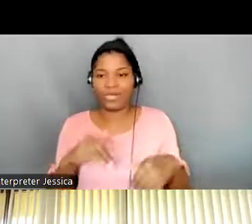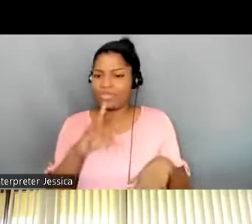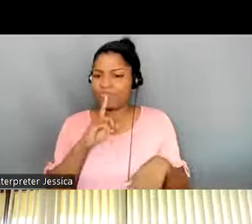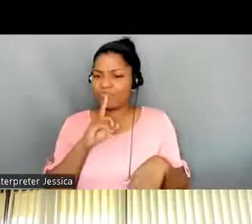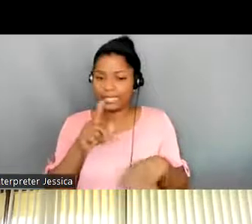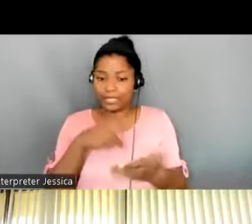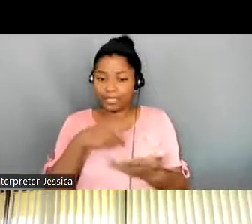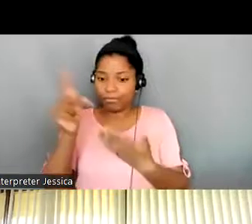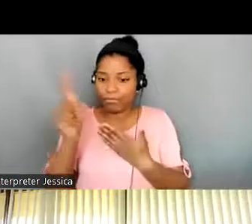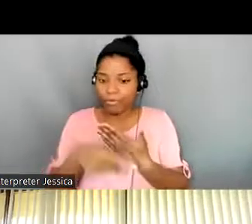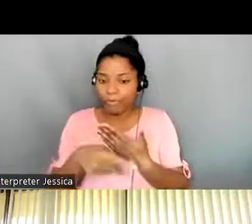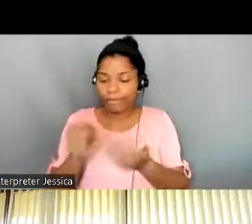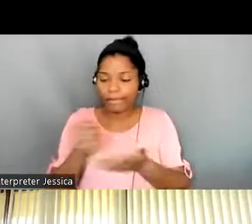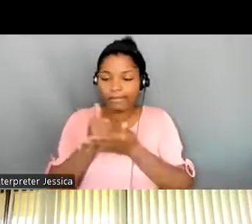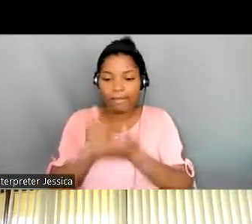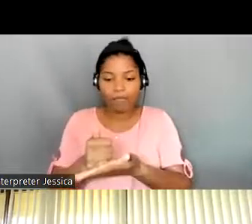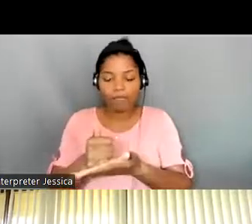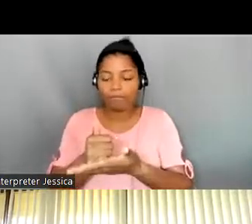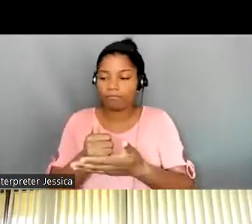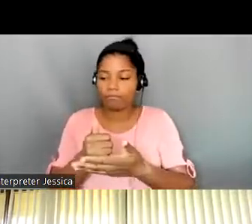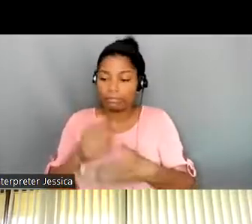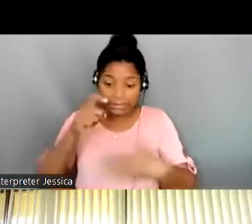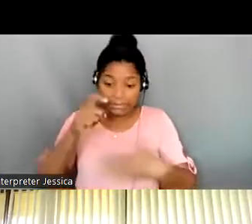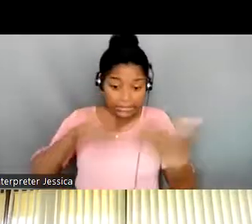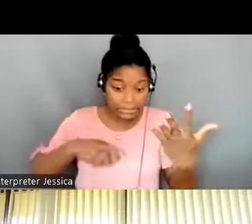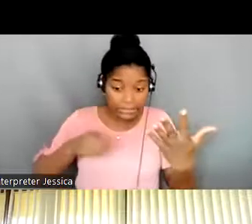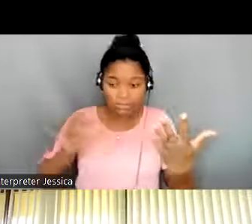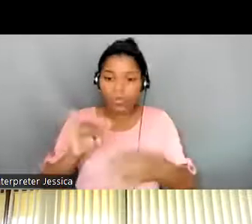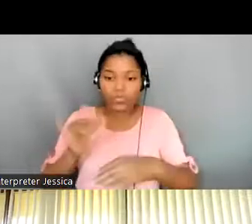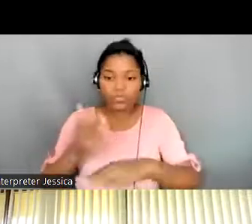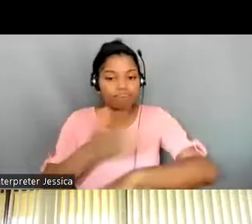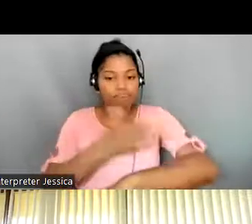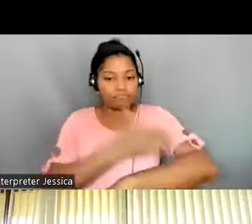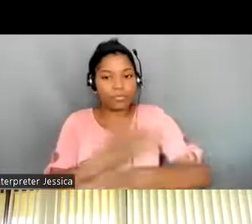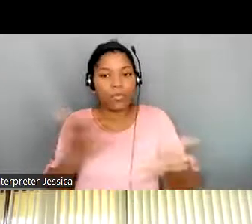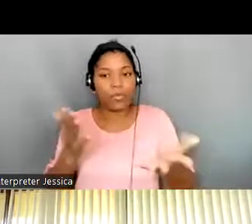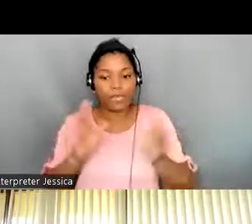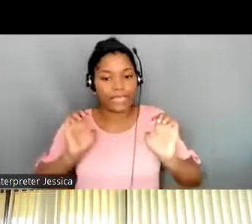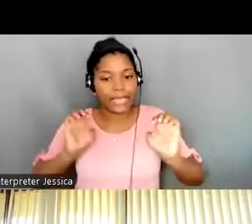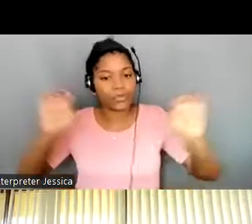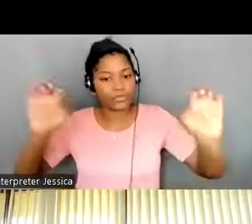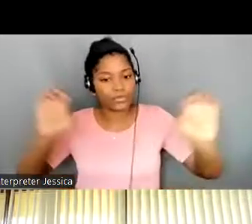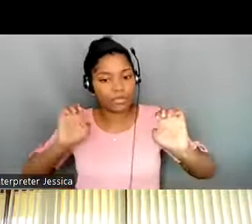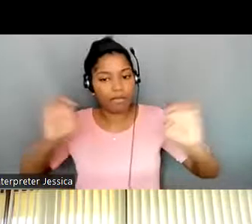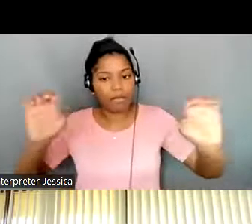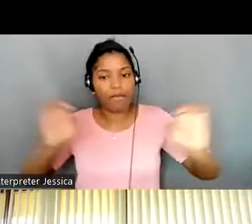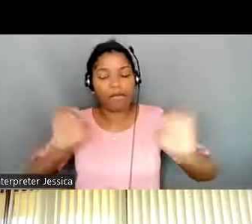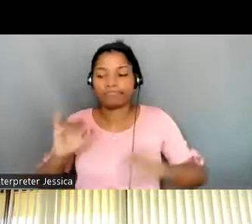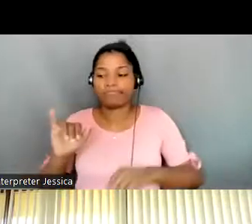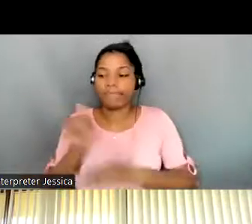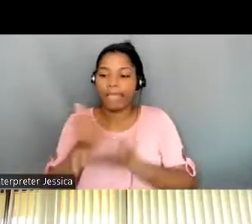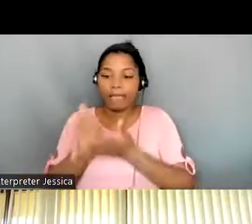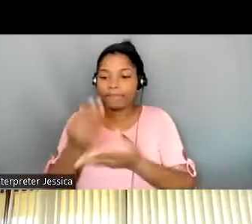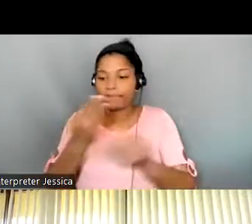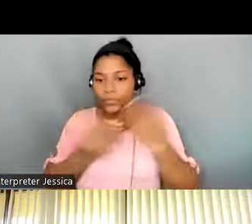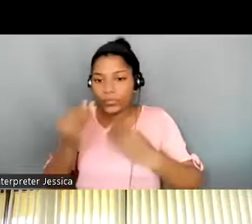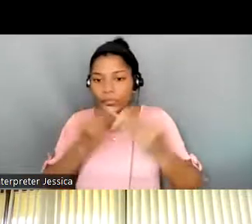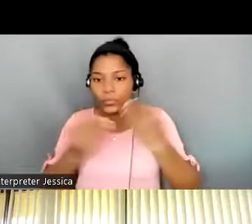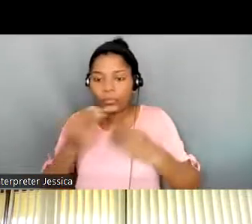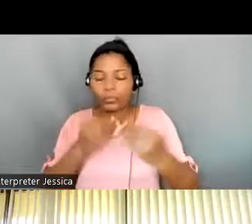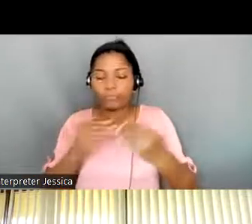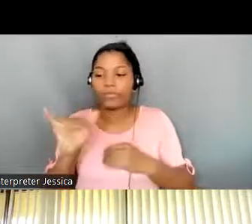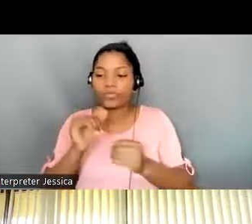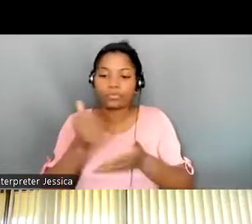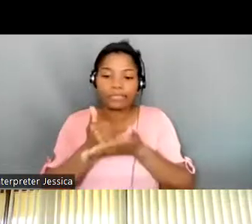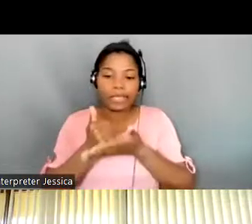different needs and opportunities. They're used to improve exercise, to improve nutrition, to improve reading skills,